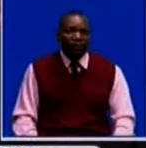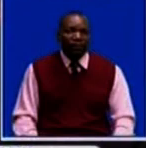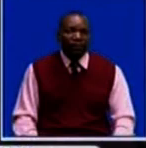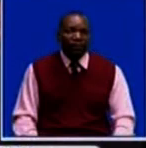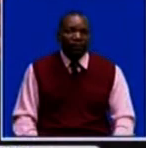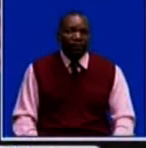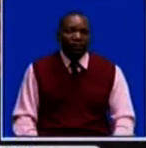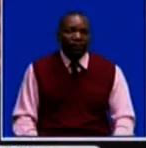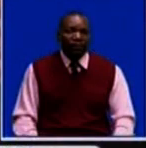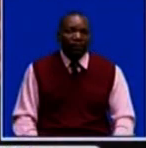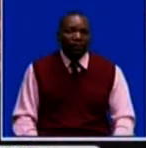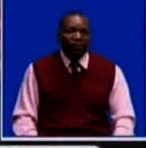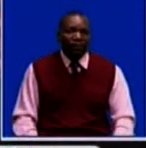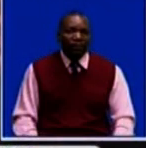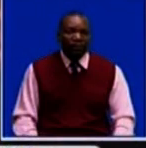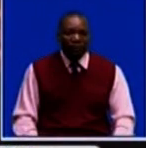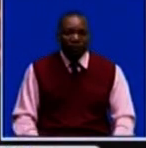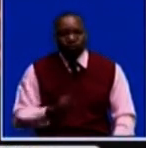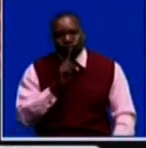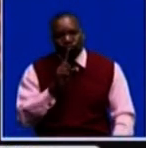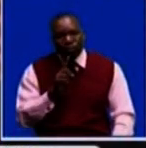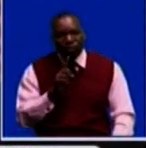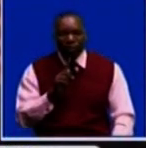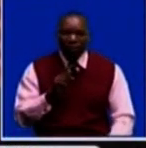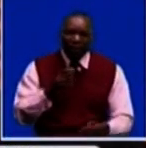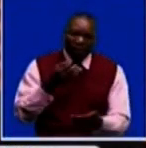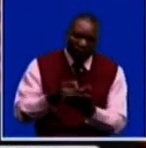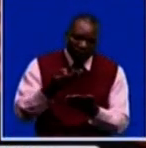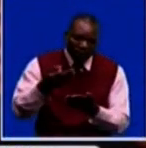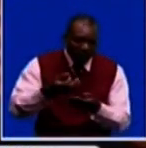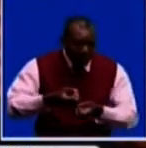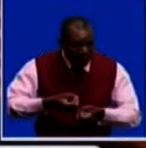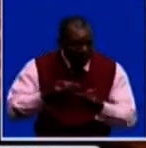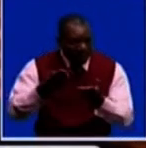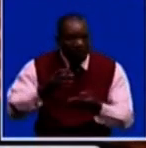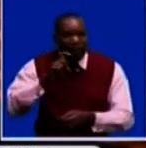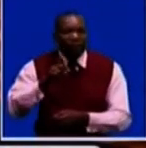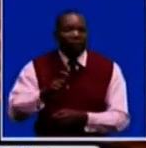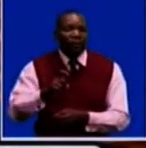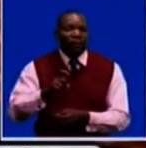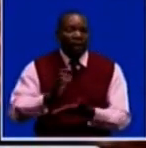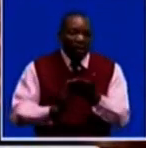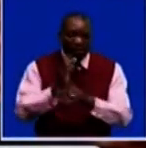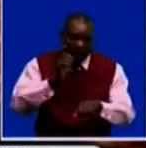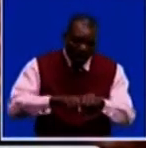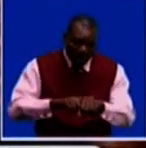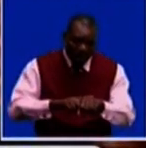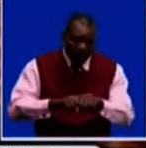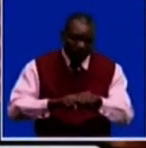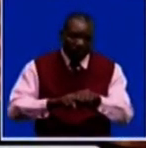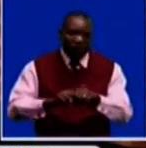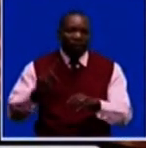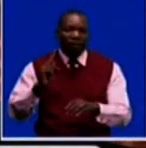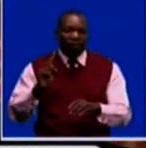One of the key factors about fertilizer distribution must be distributed on time. And this is the first